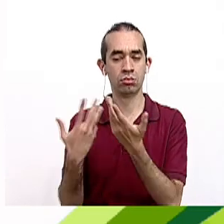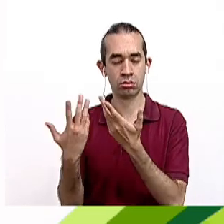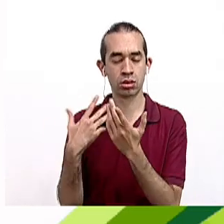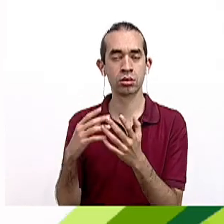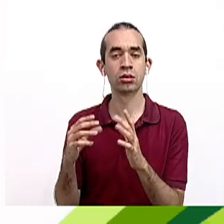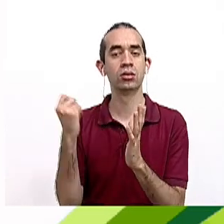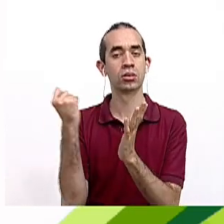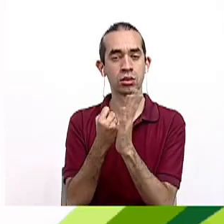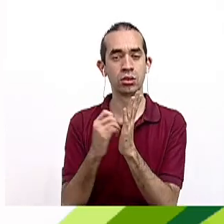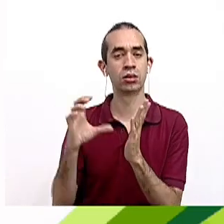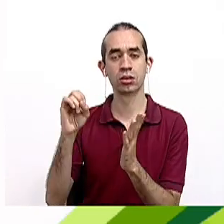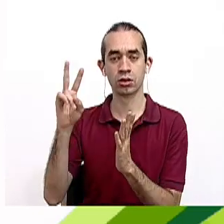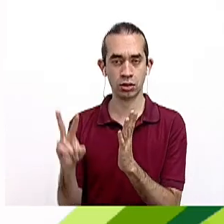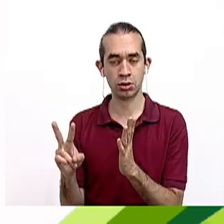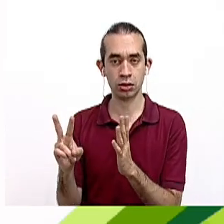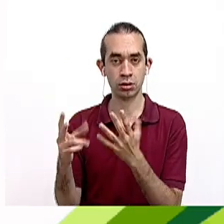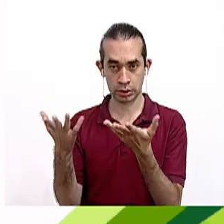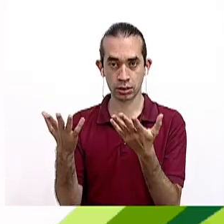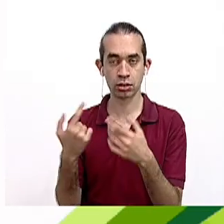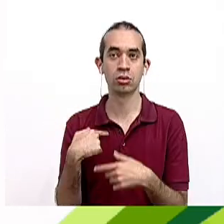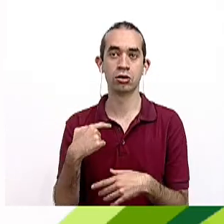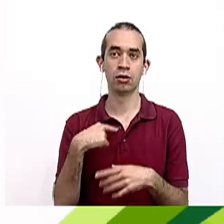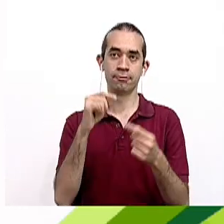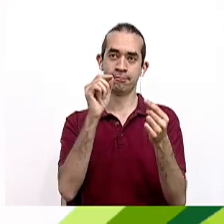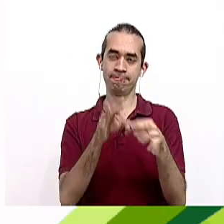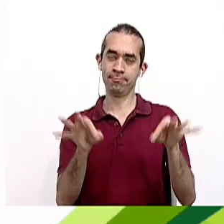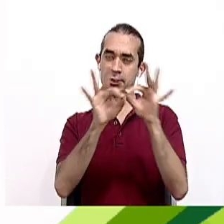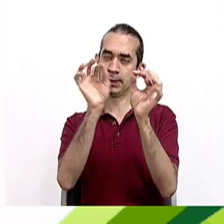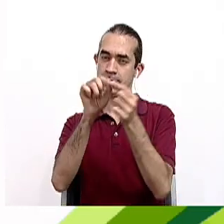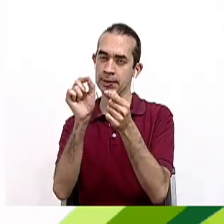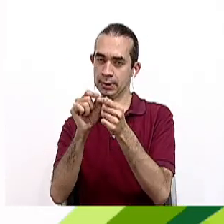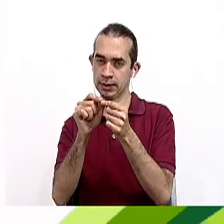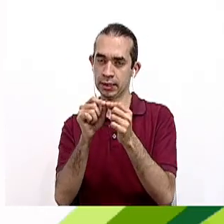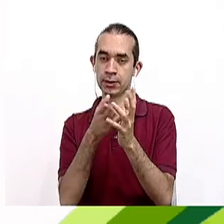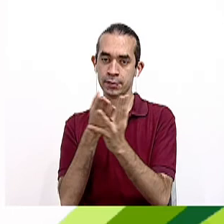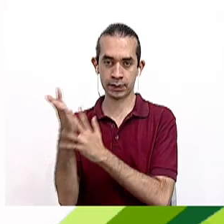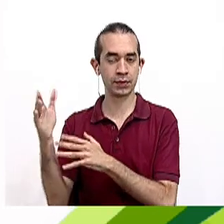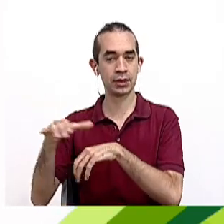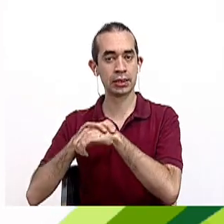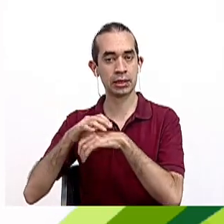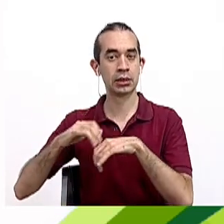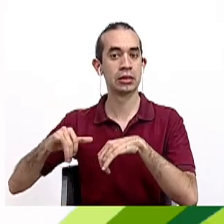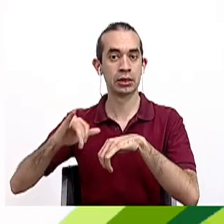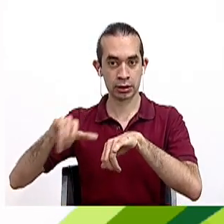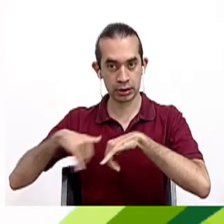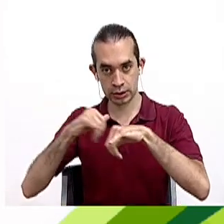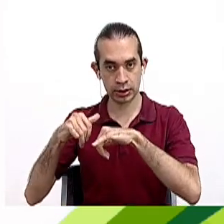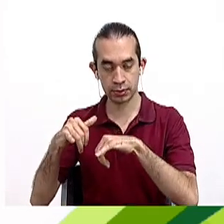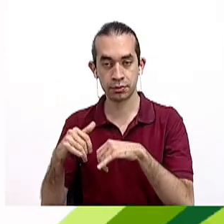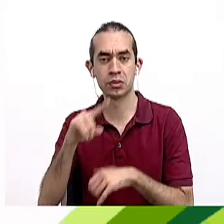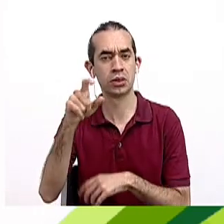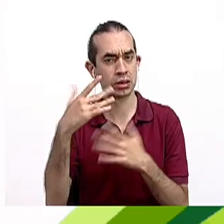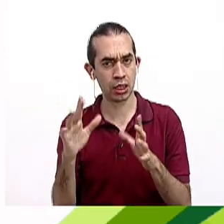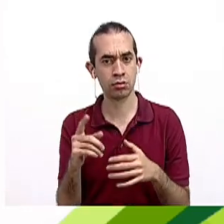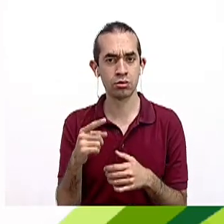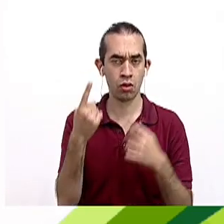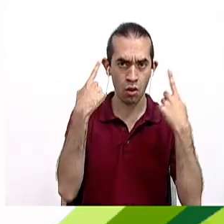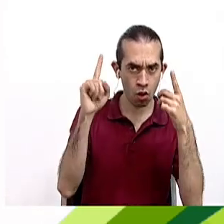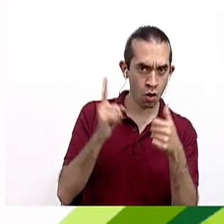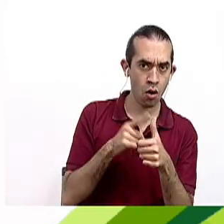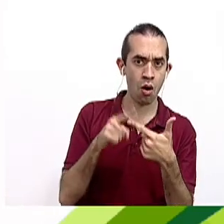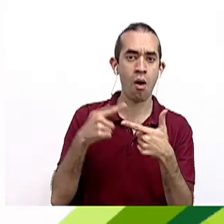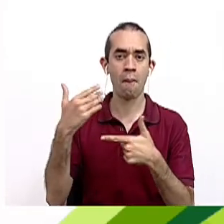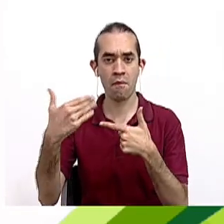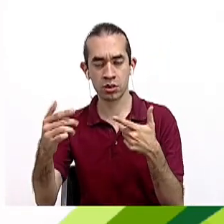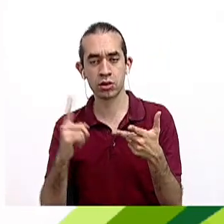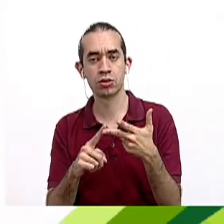discussion about carbon footprint by using standard English. Did you do that? Was it achieved, in progress, or not achieved?